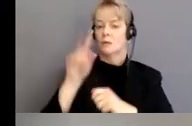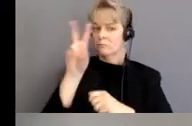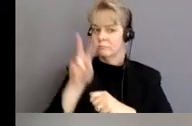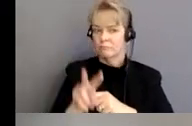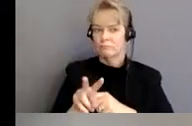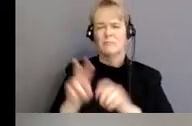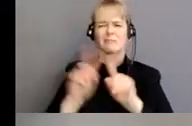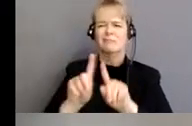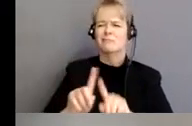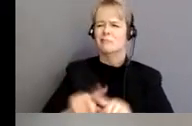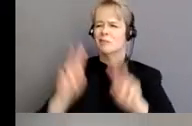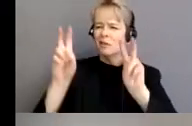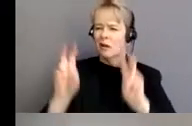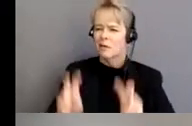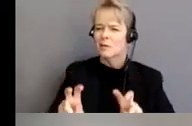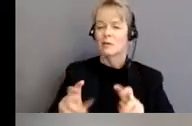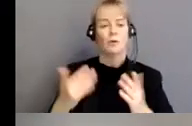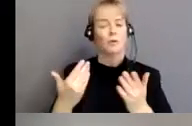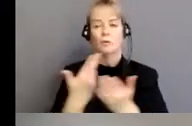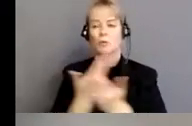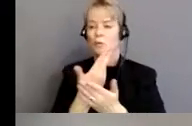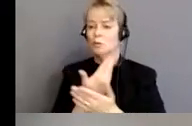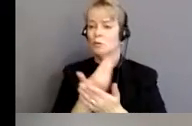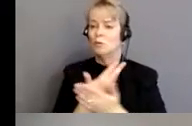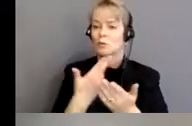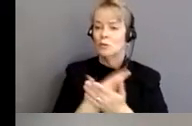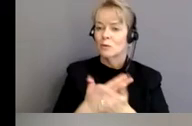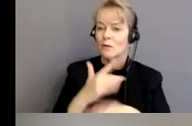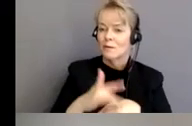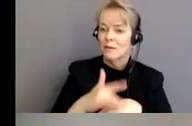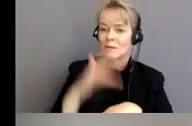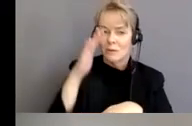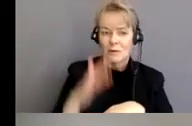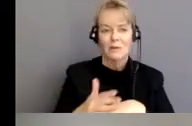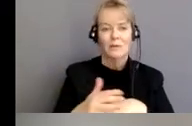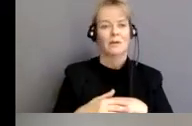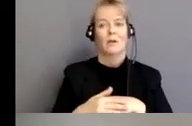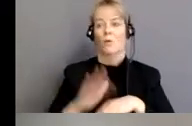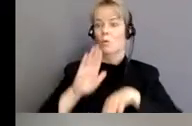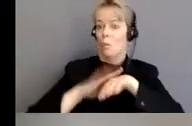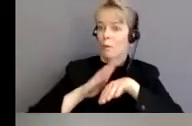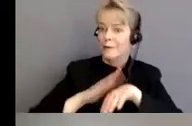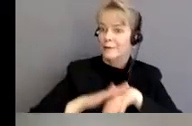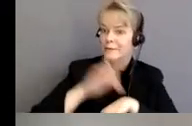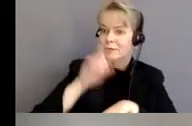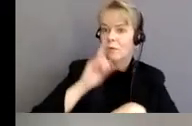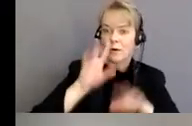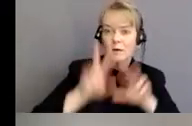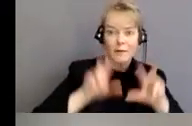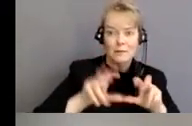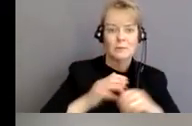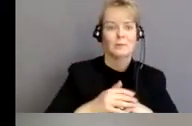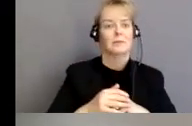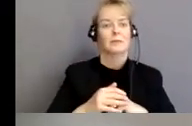topics, new resources. We put out investor warnings. We also sometimes will highlight these different types